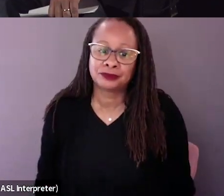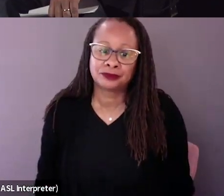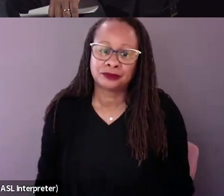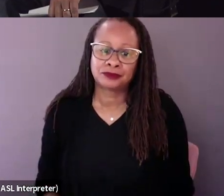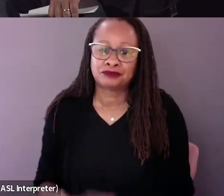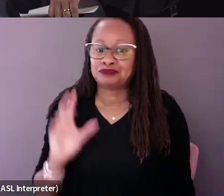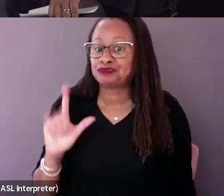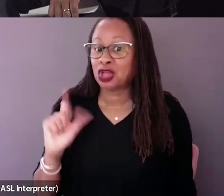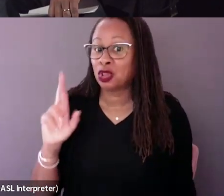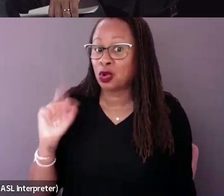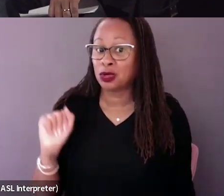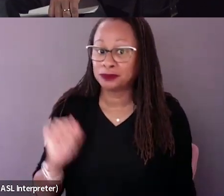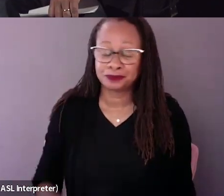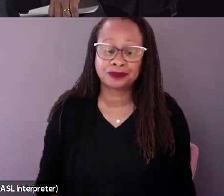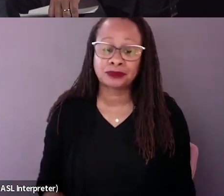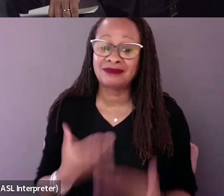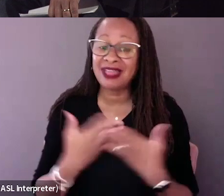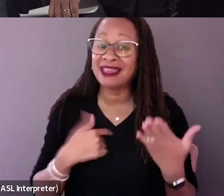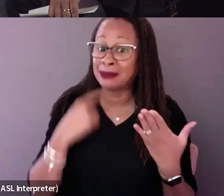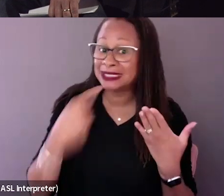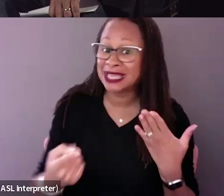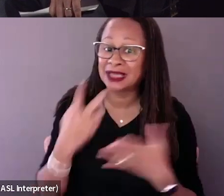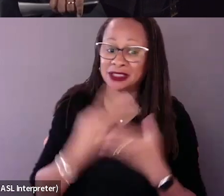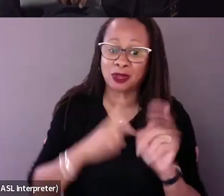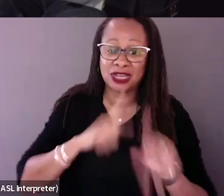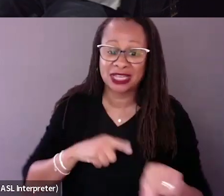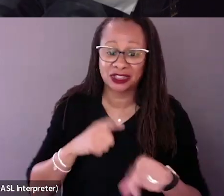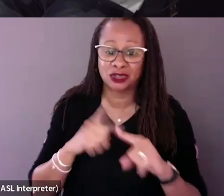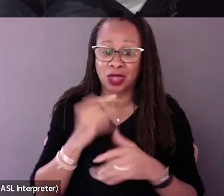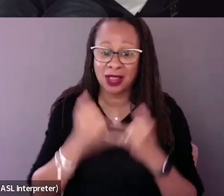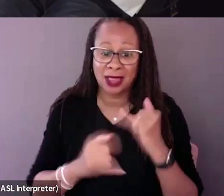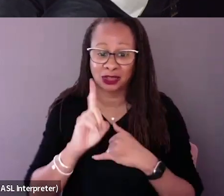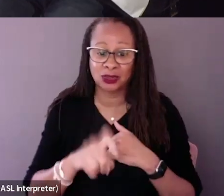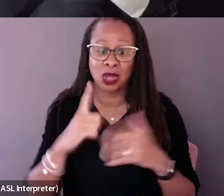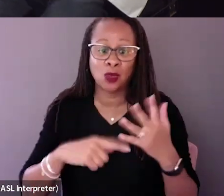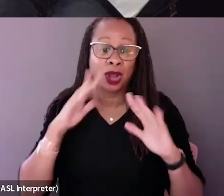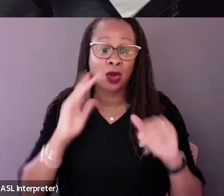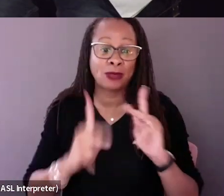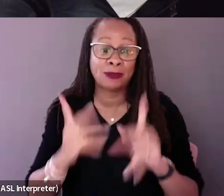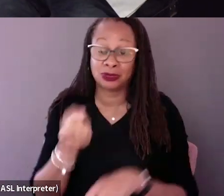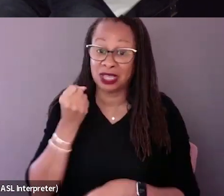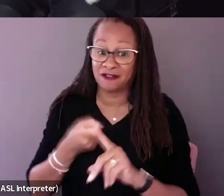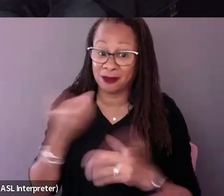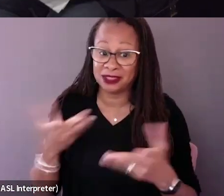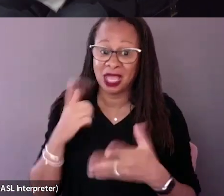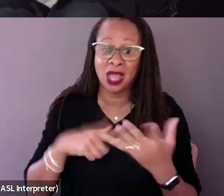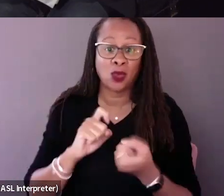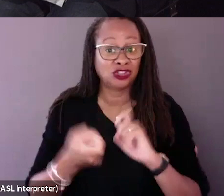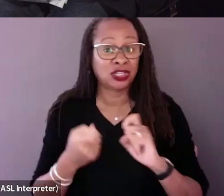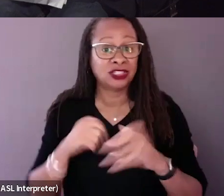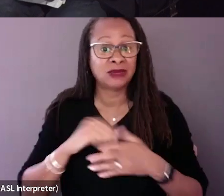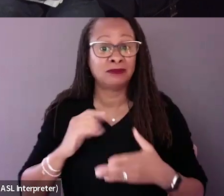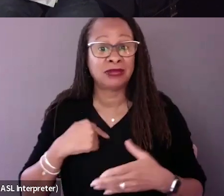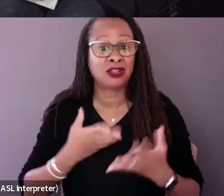And I just want to, I think the thing I'm saying is both an answer to your last question, which is what I hope people take away, and also what sort of changed in me through the